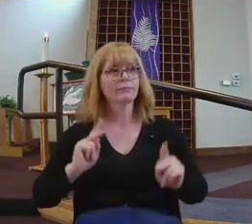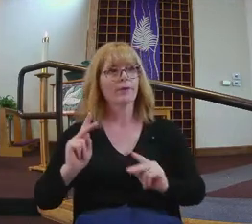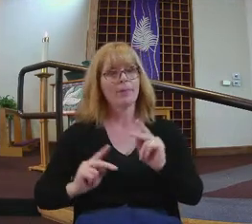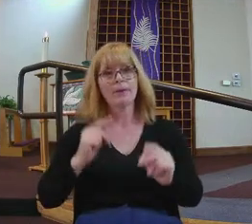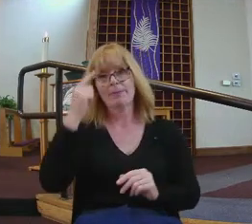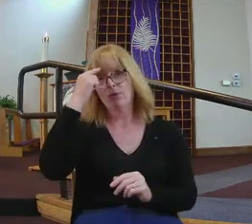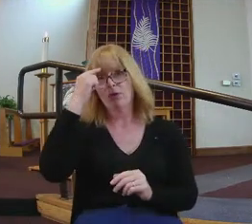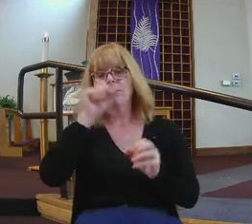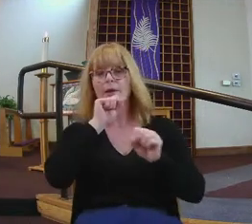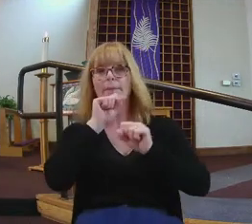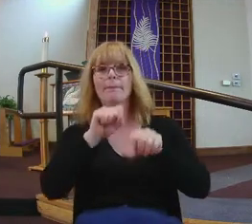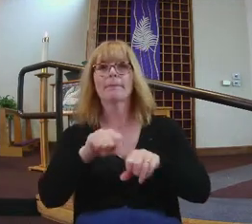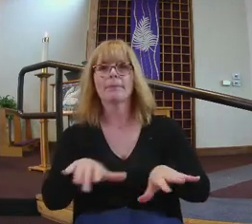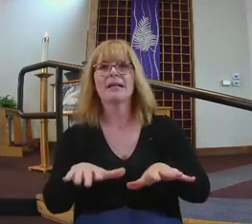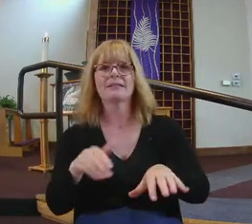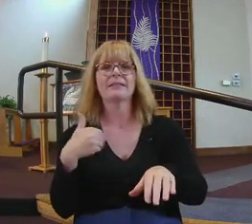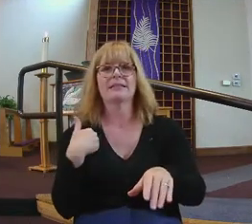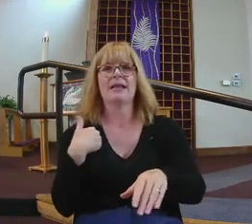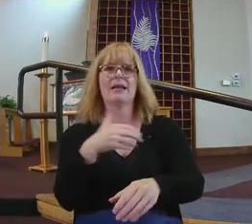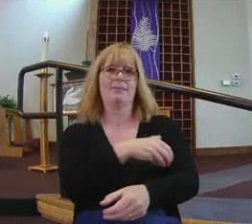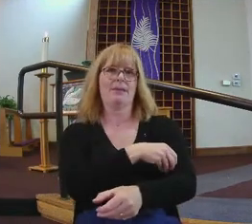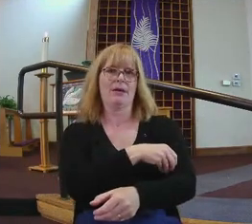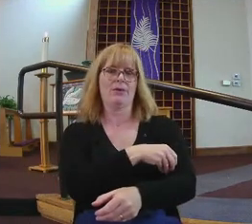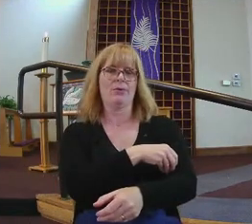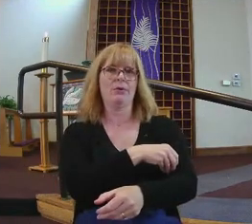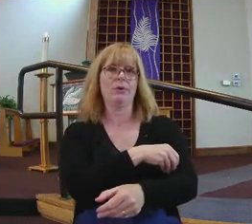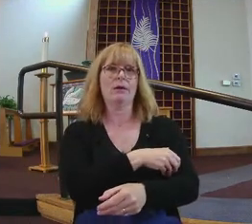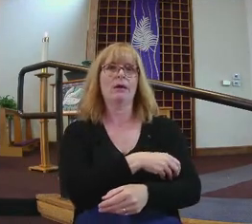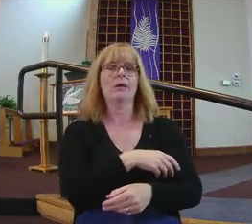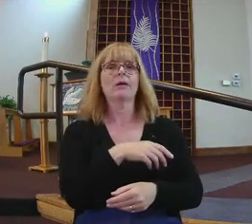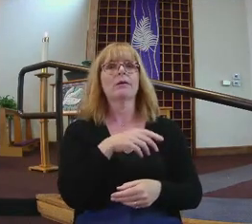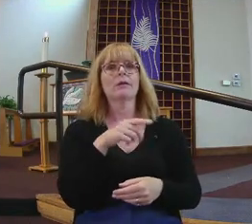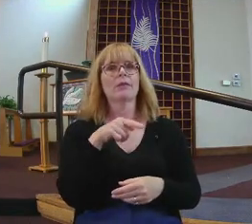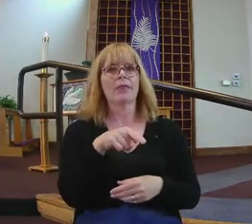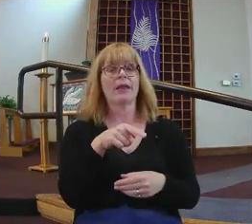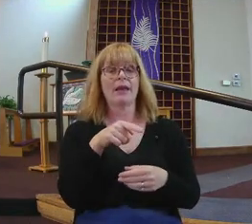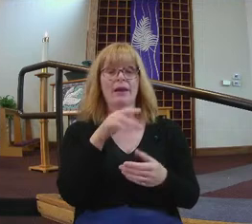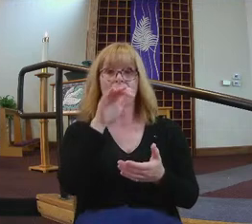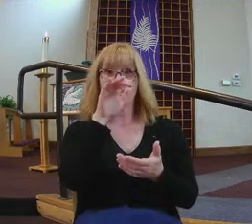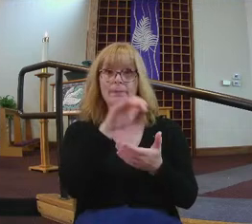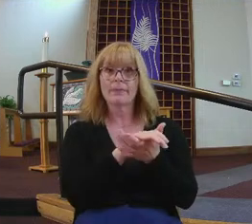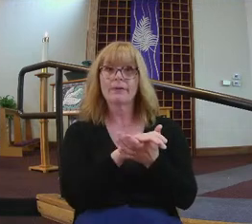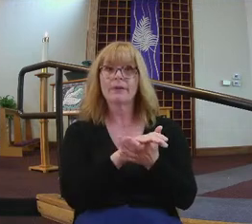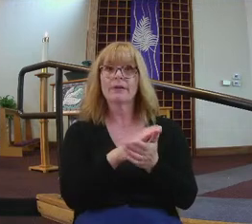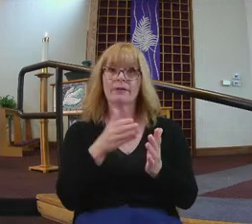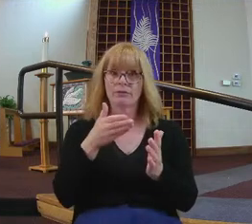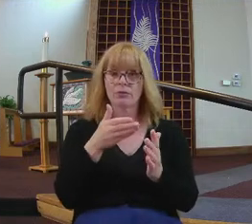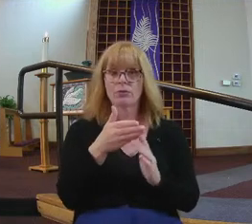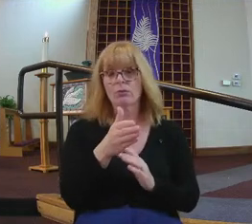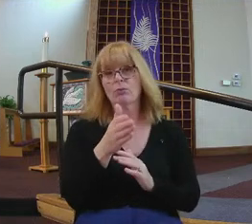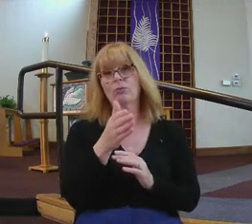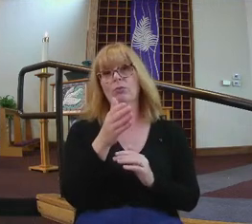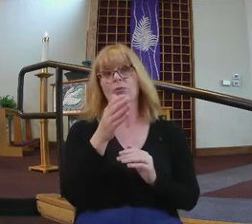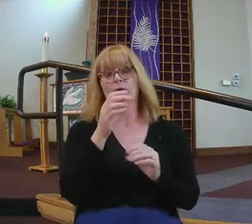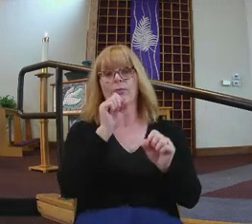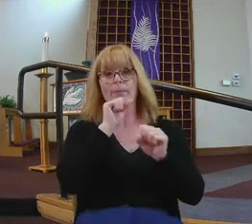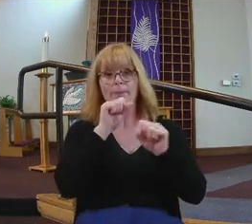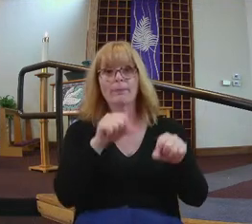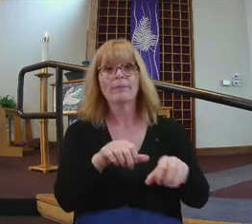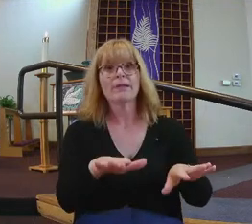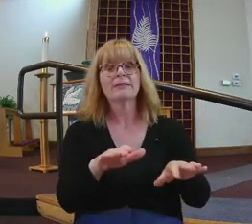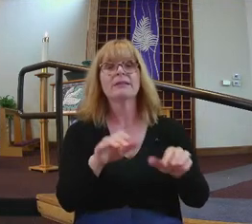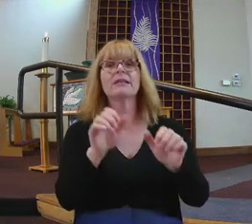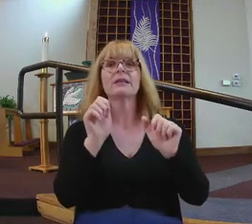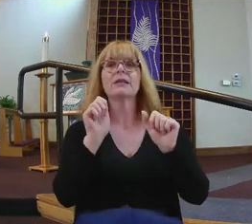had power. He writes, they believed that by definite rites and gestures, a blessing could be effectively